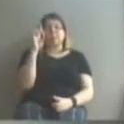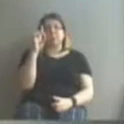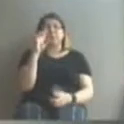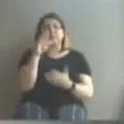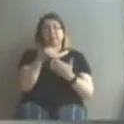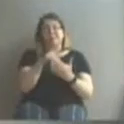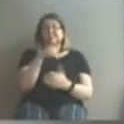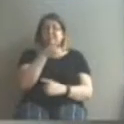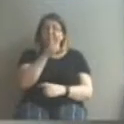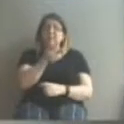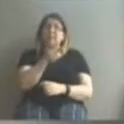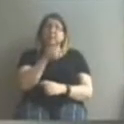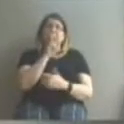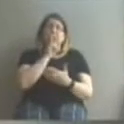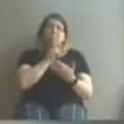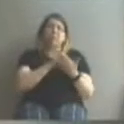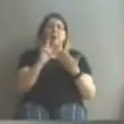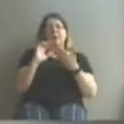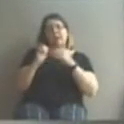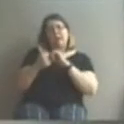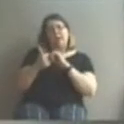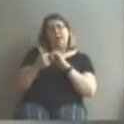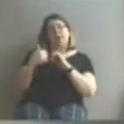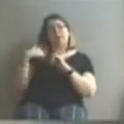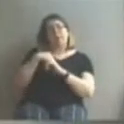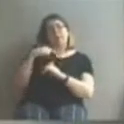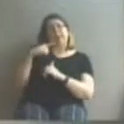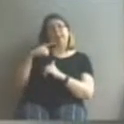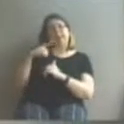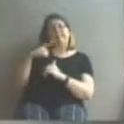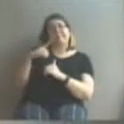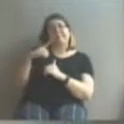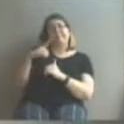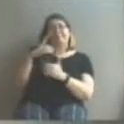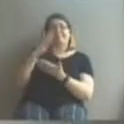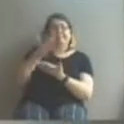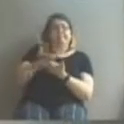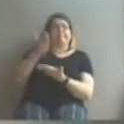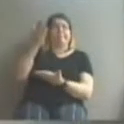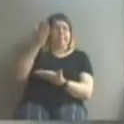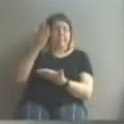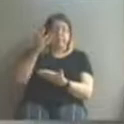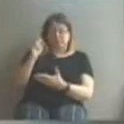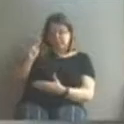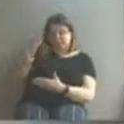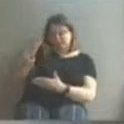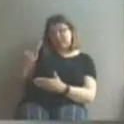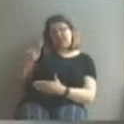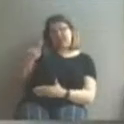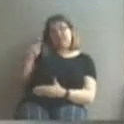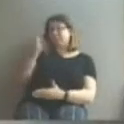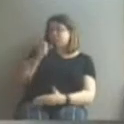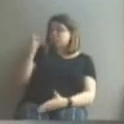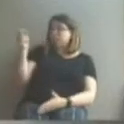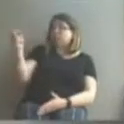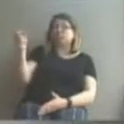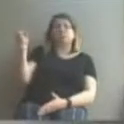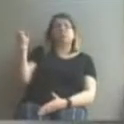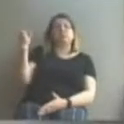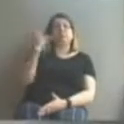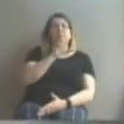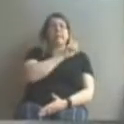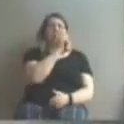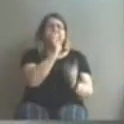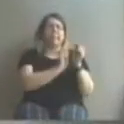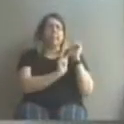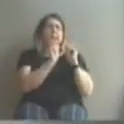clerk, perhaps. So how do we justify as a board saying it's okay to put a clerk in an office wherever, and there are other